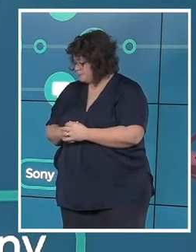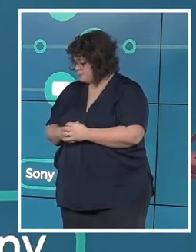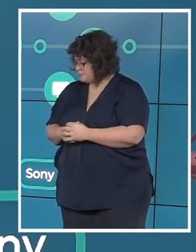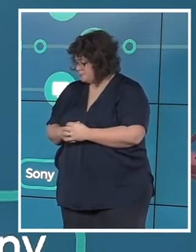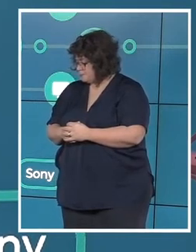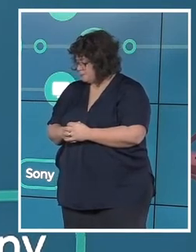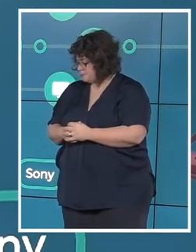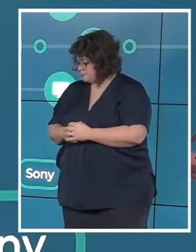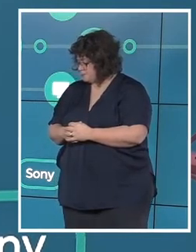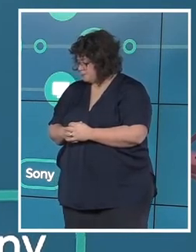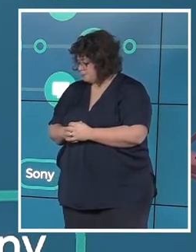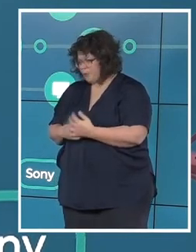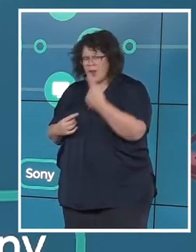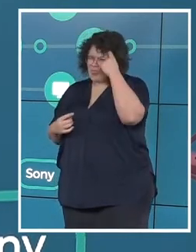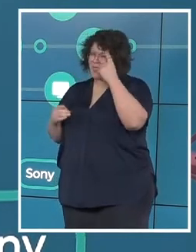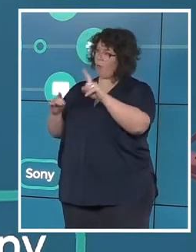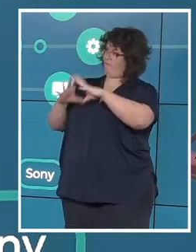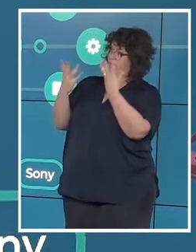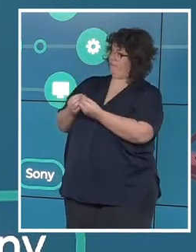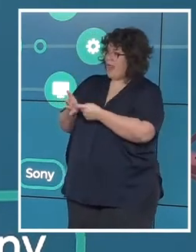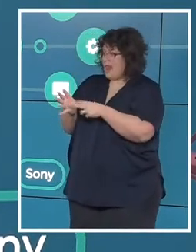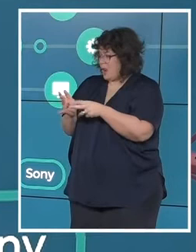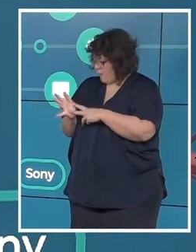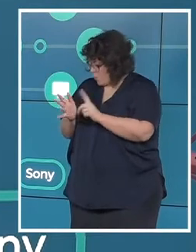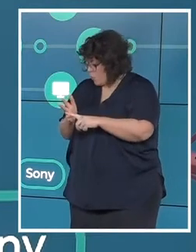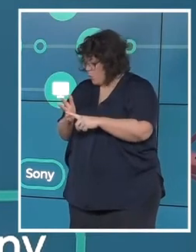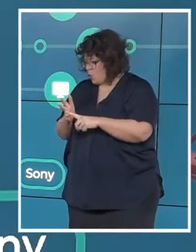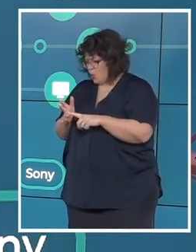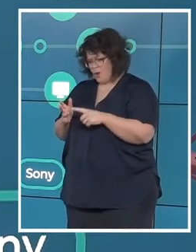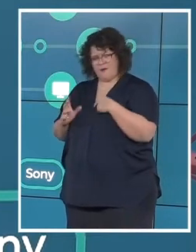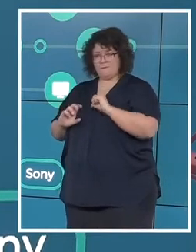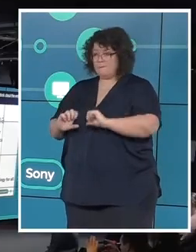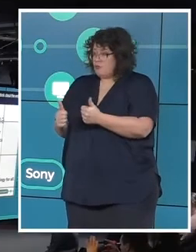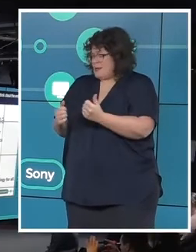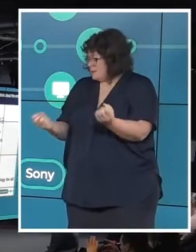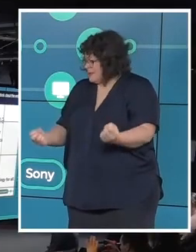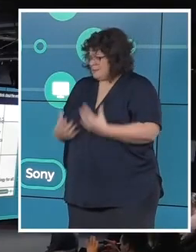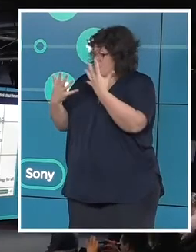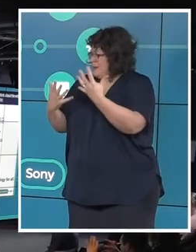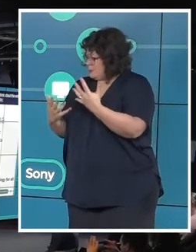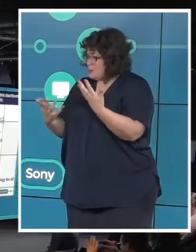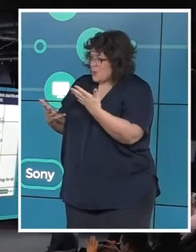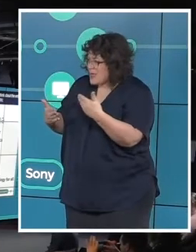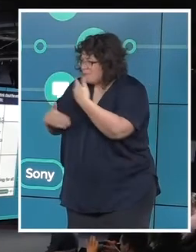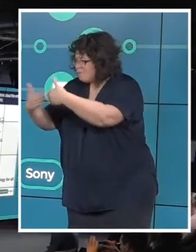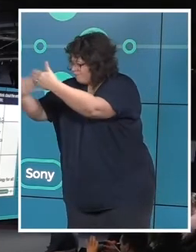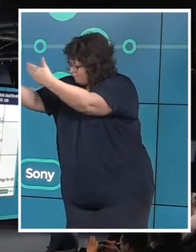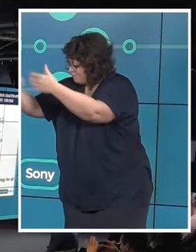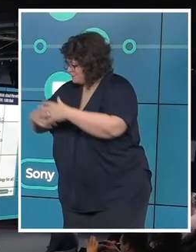great aspirations on where this is going to take us. Cool. So Haben, with that incredibly simple brief in mind,